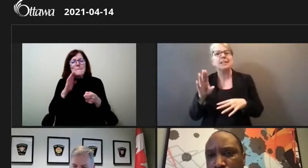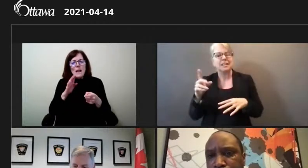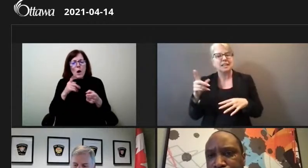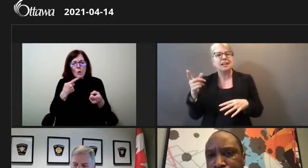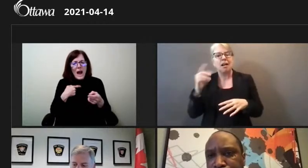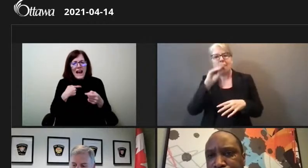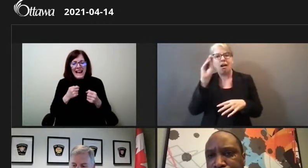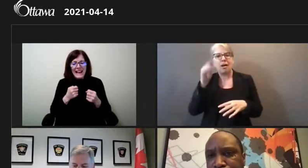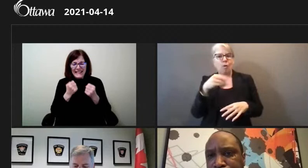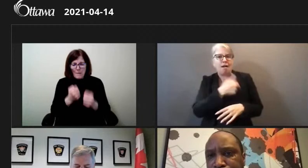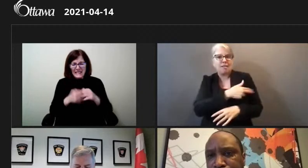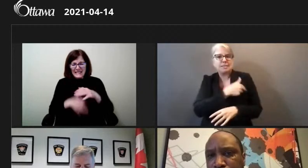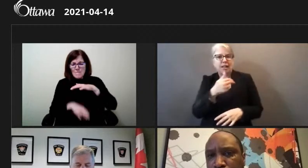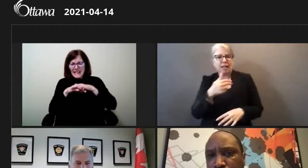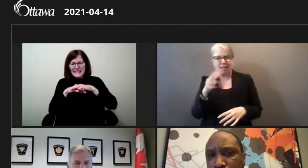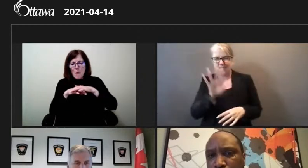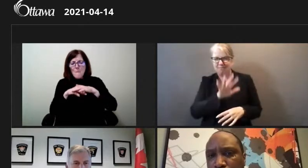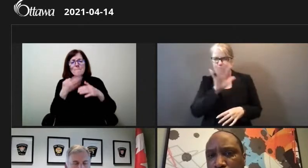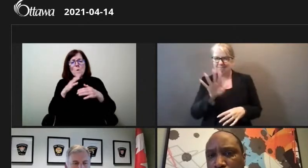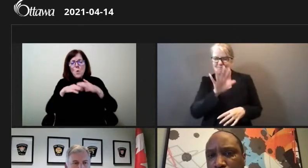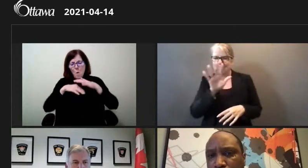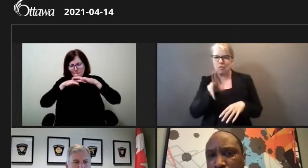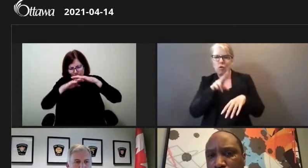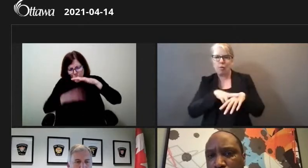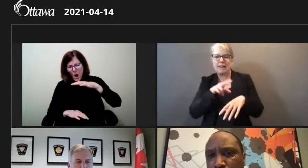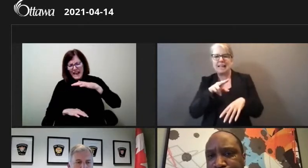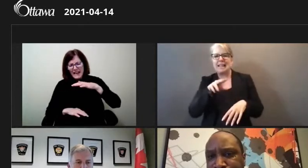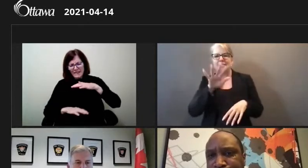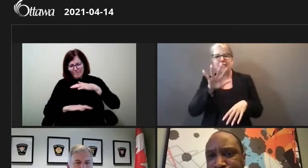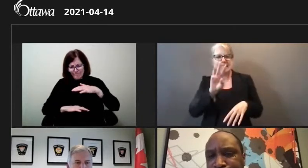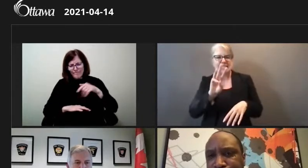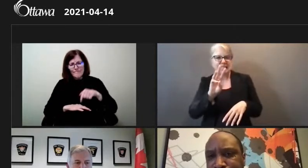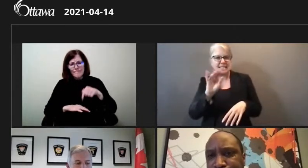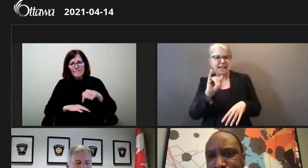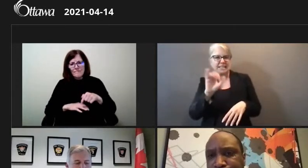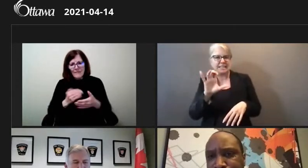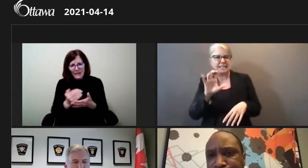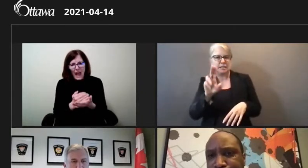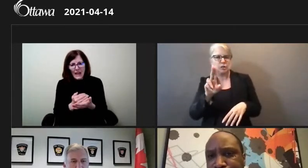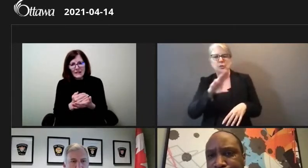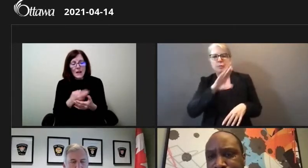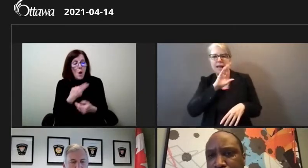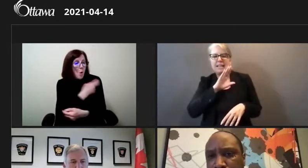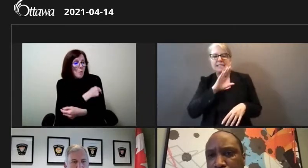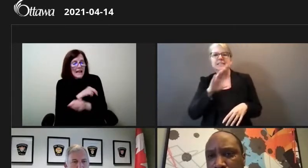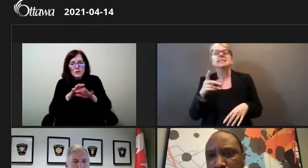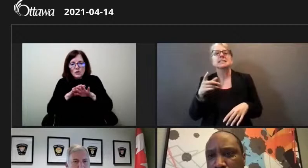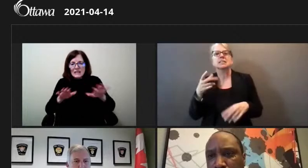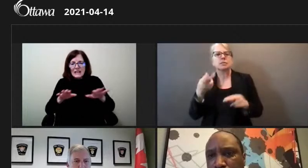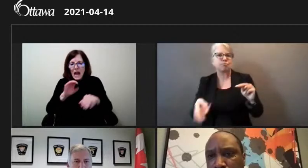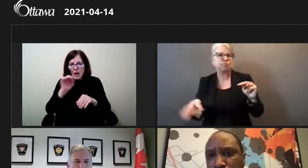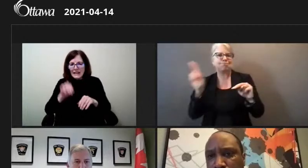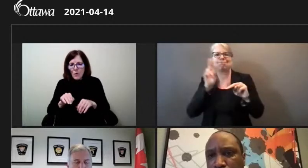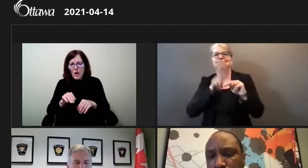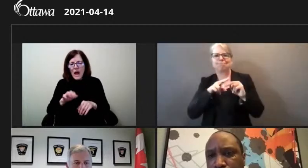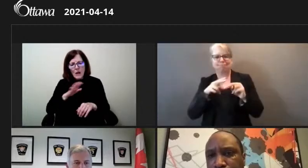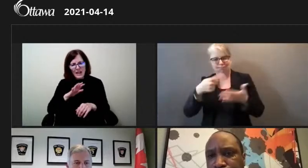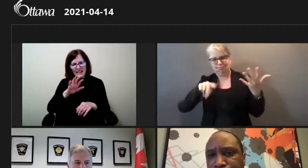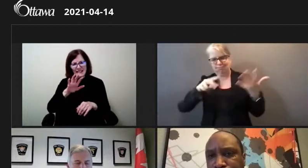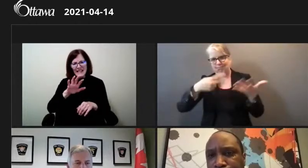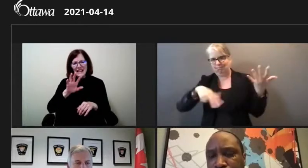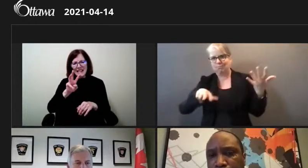think they have, you know, somewhere around normally 56 ICU beds. Well, that will get exceeded in the next week or